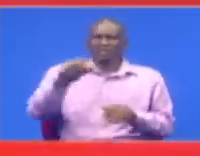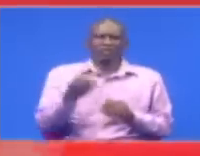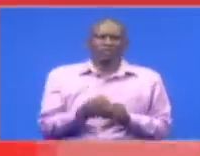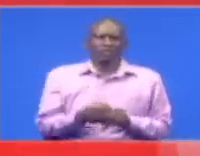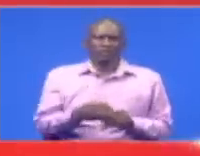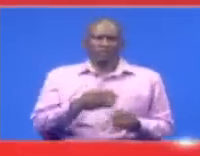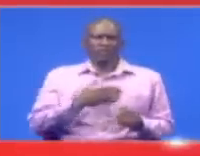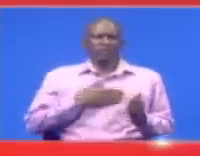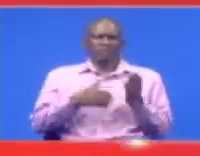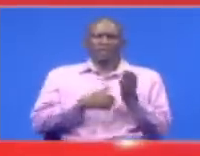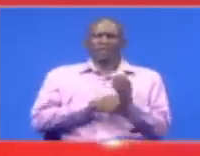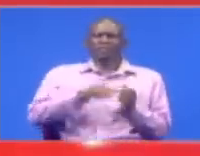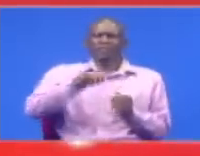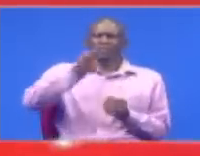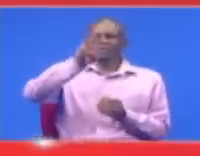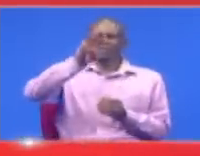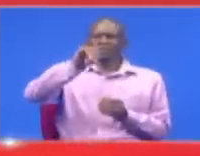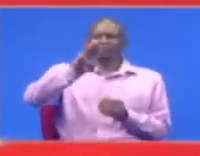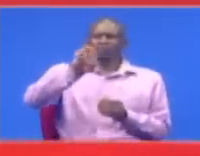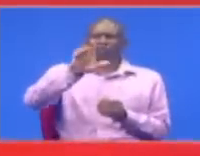I am Philomena Mbetemwilo.